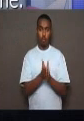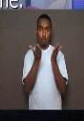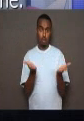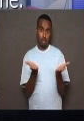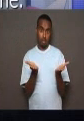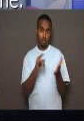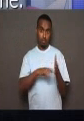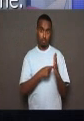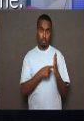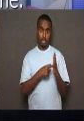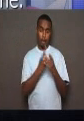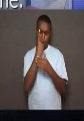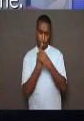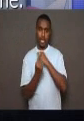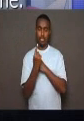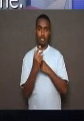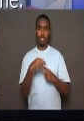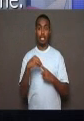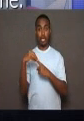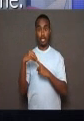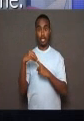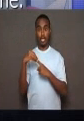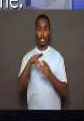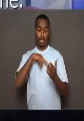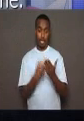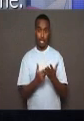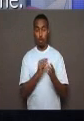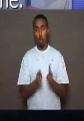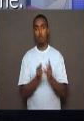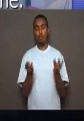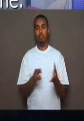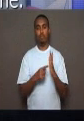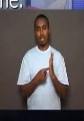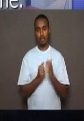text, particularly a newspaper or magazine.